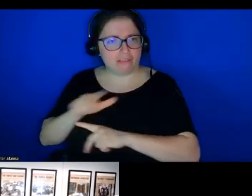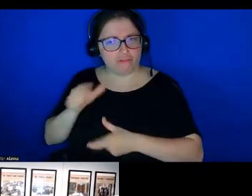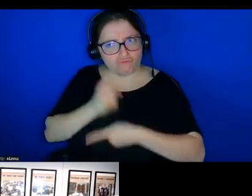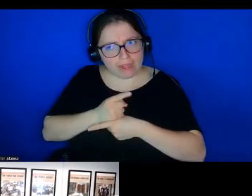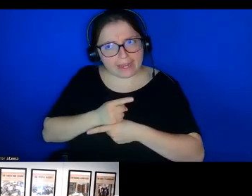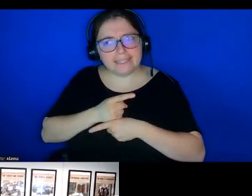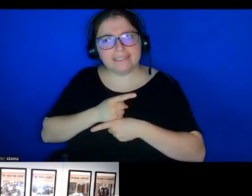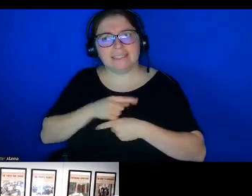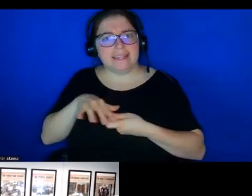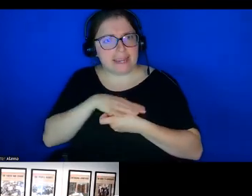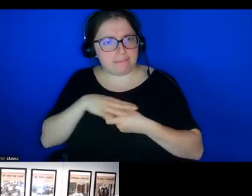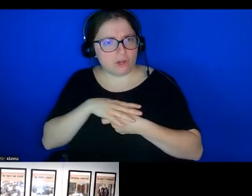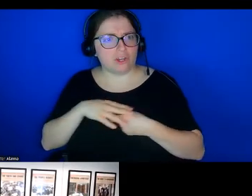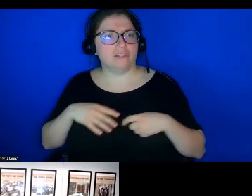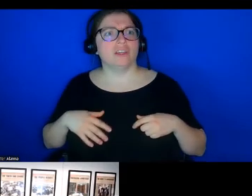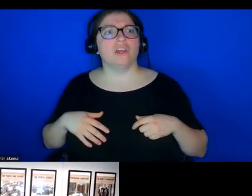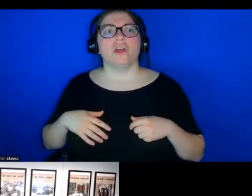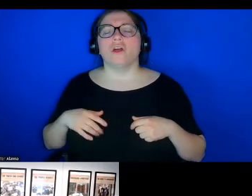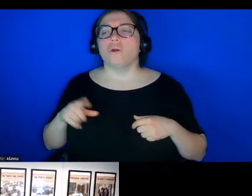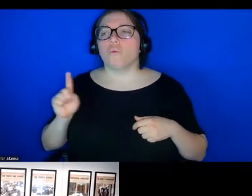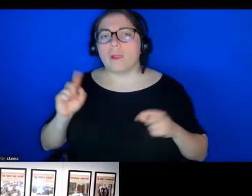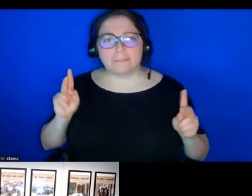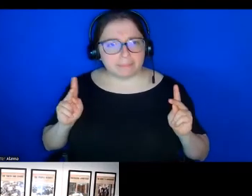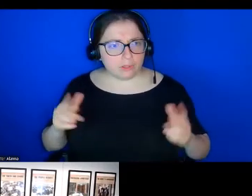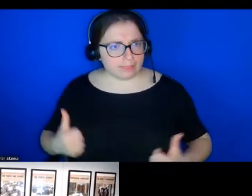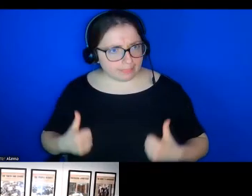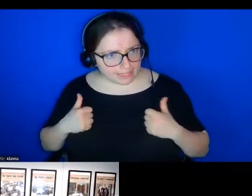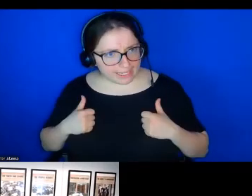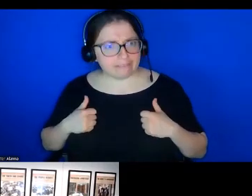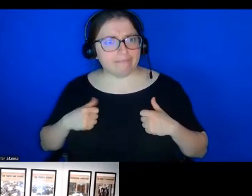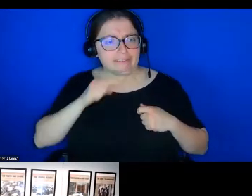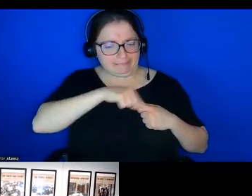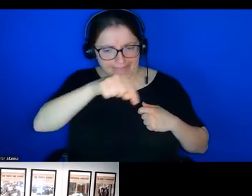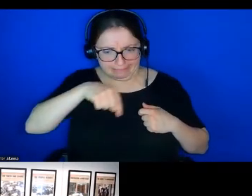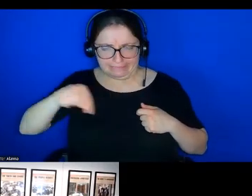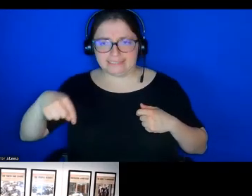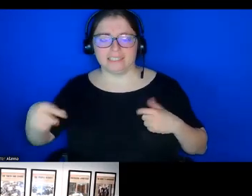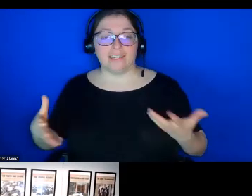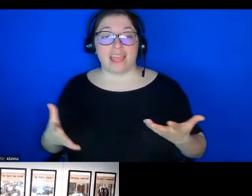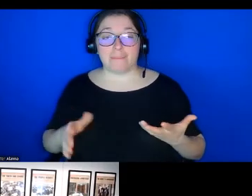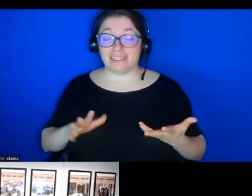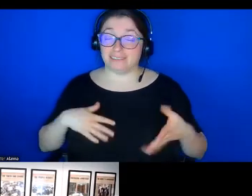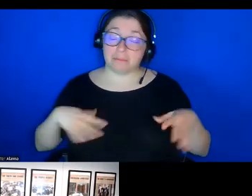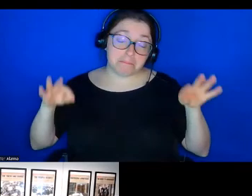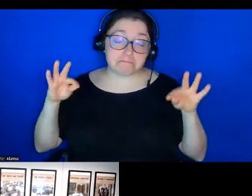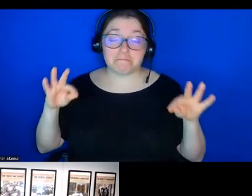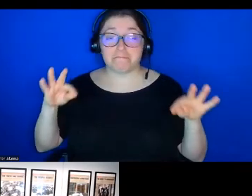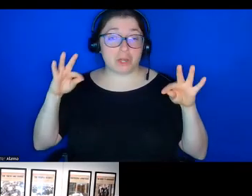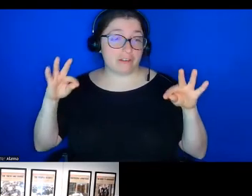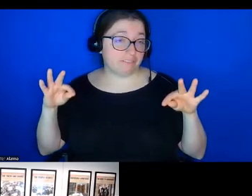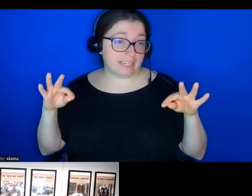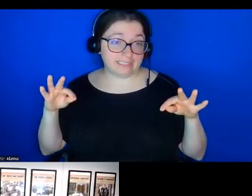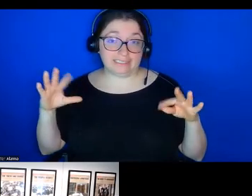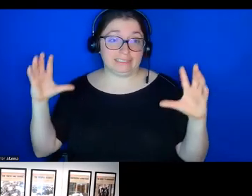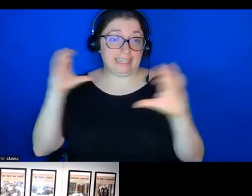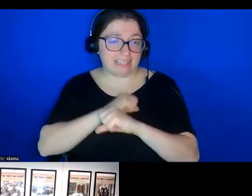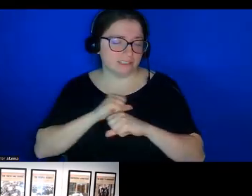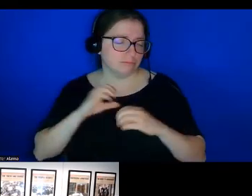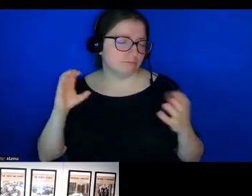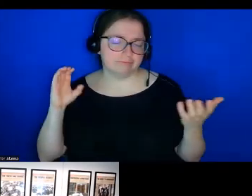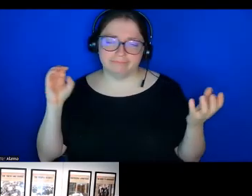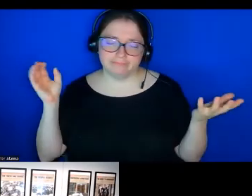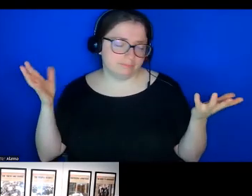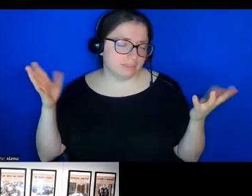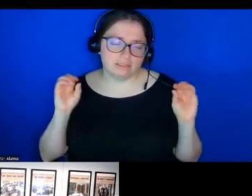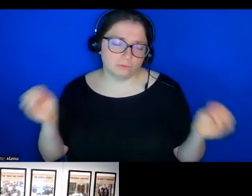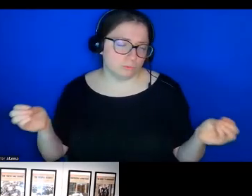and which populations live where um because while there's not really a perfect approximation of you know where the